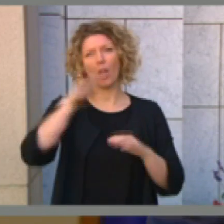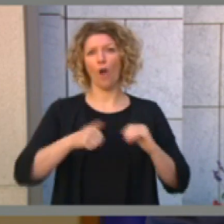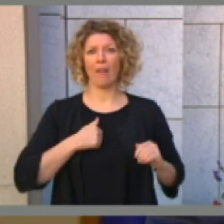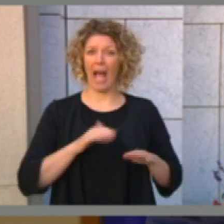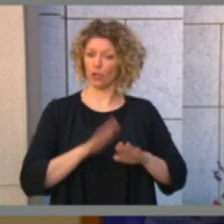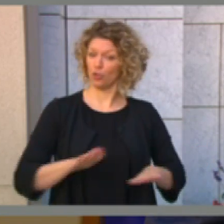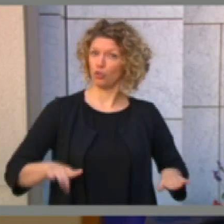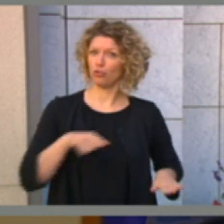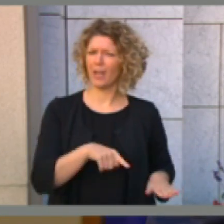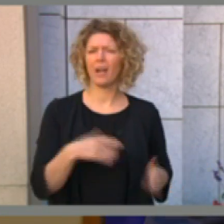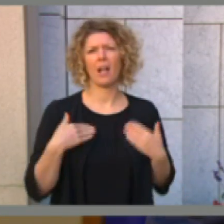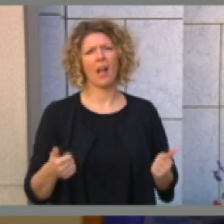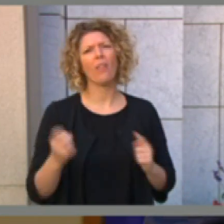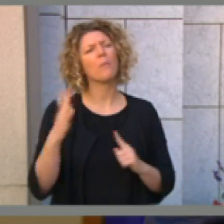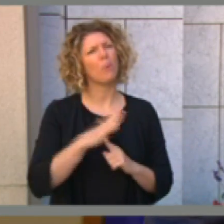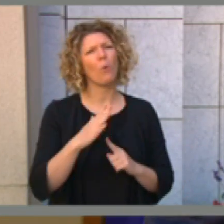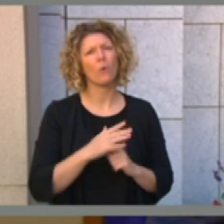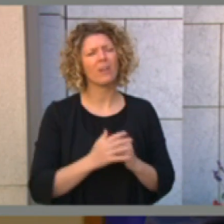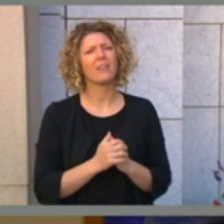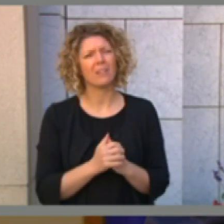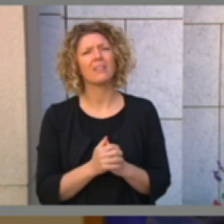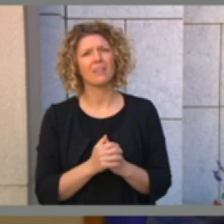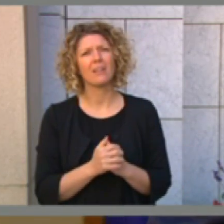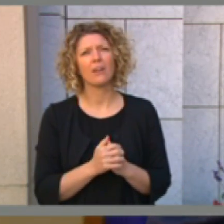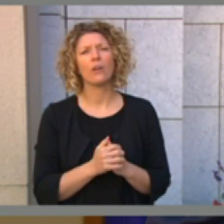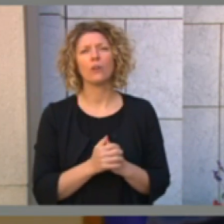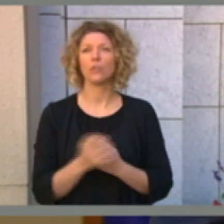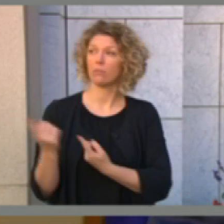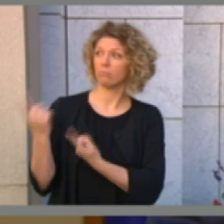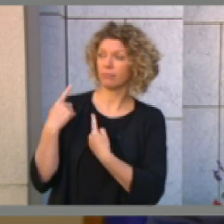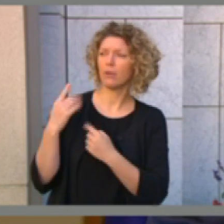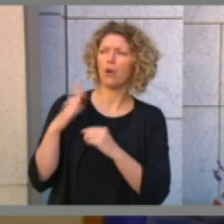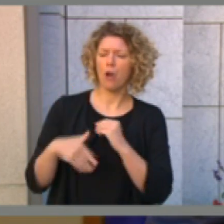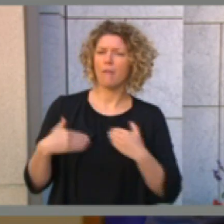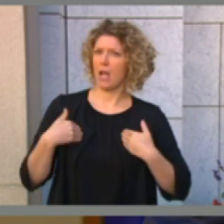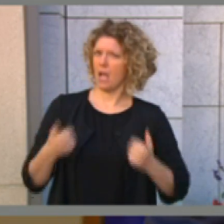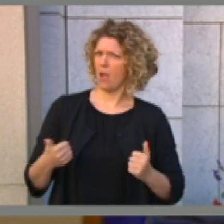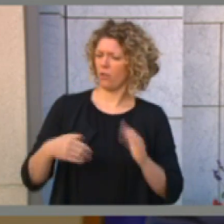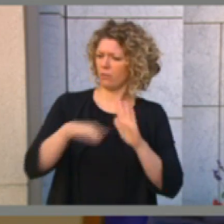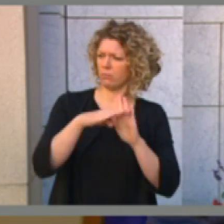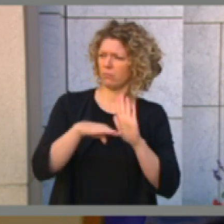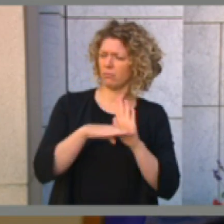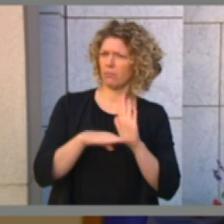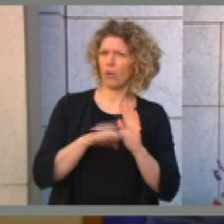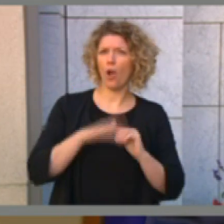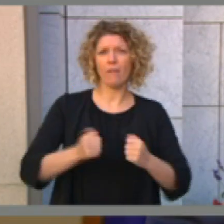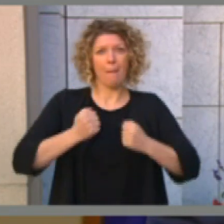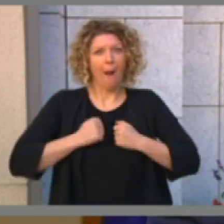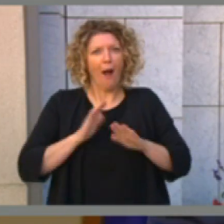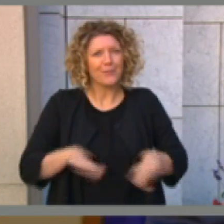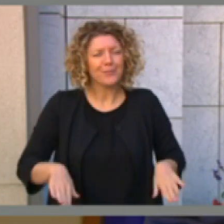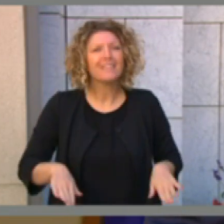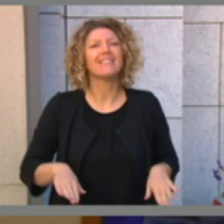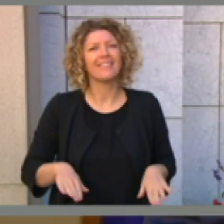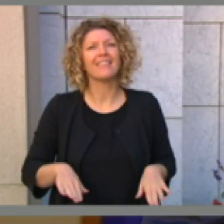our kids. And the health advice that I'm happy to follow for my kids, for Jenny and my kids, is the same health